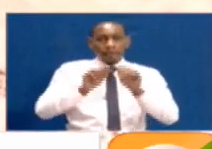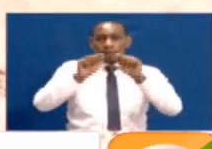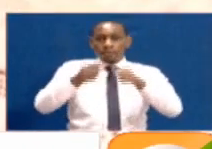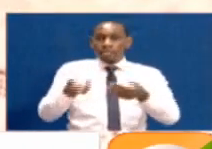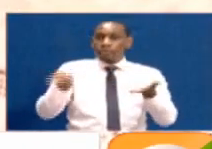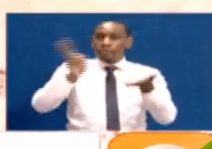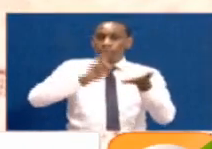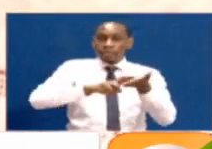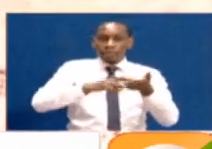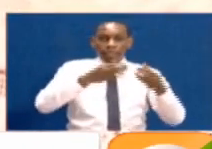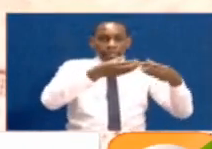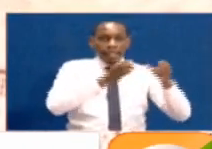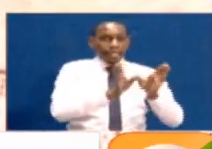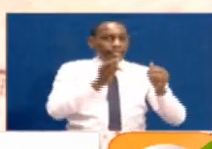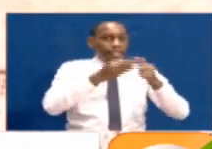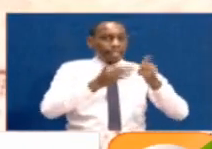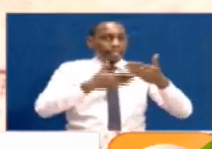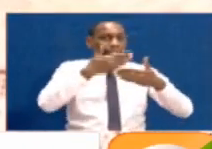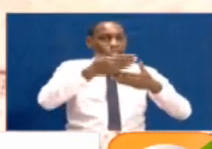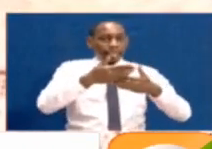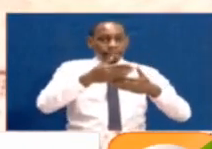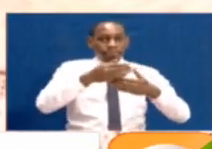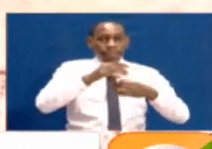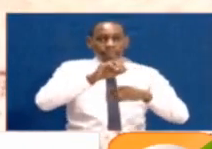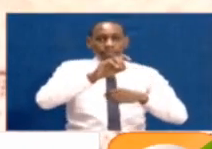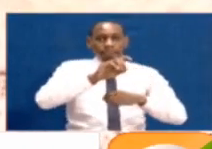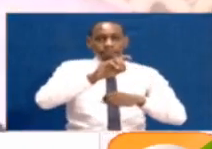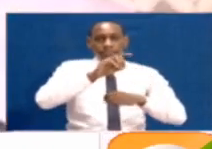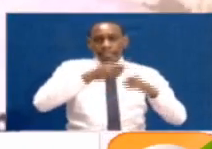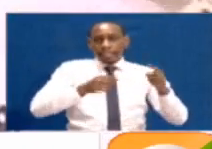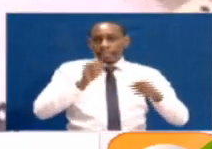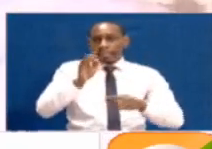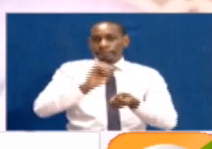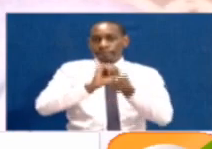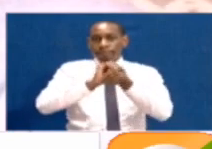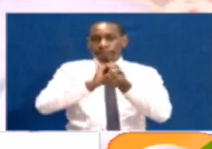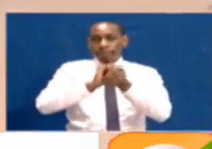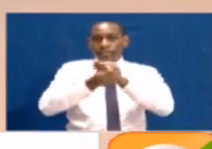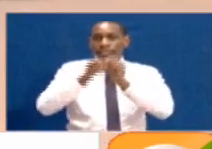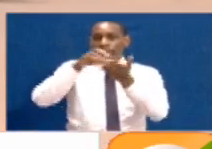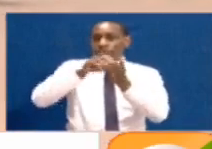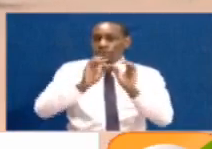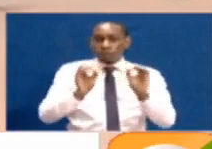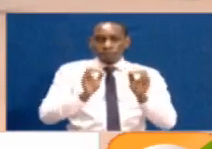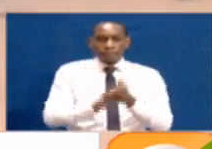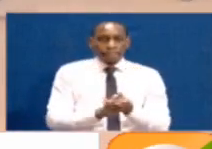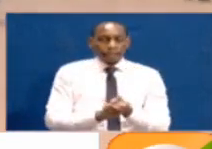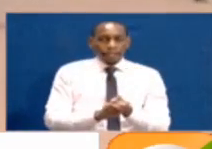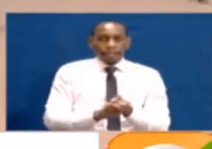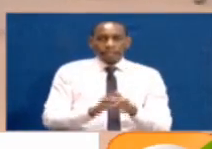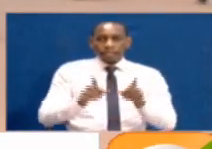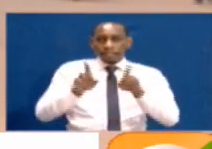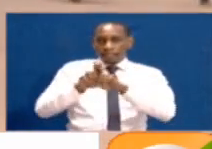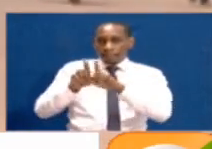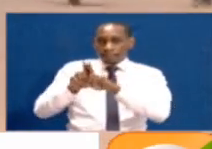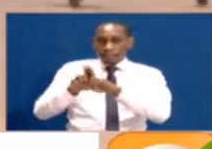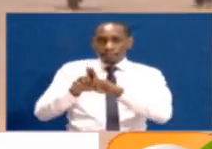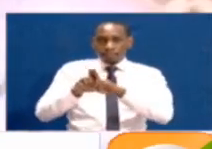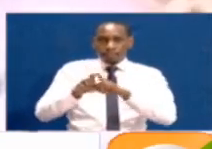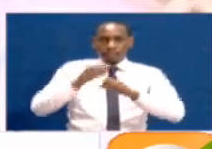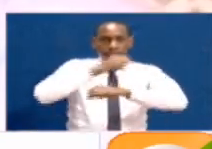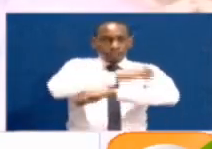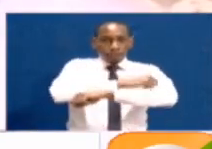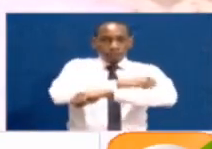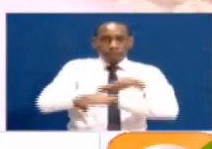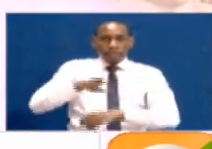her KCPE next year if the situation does not change. The alumnus of Calvary Covenant School